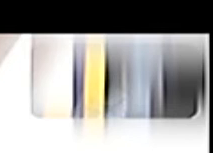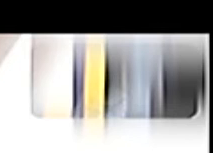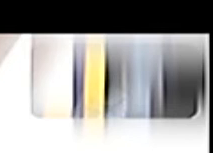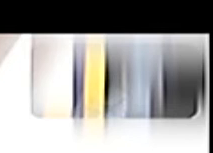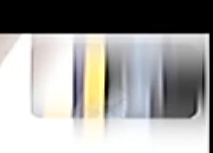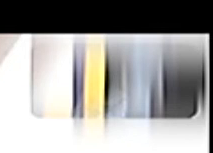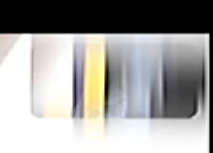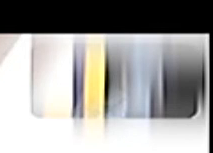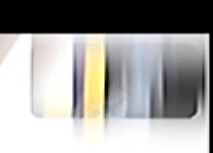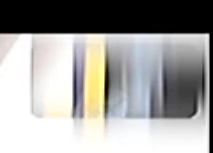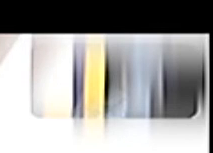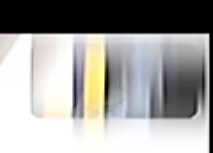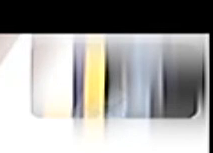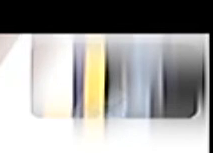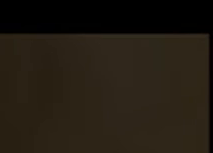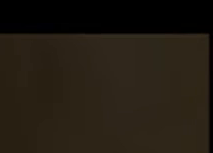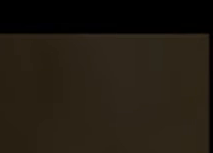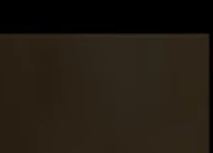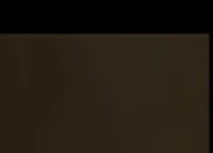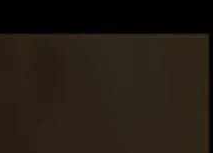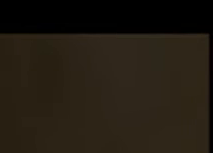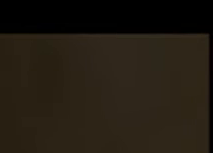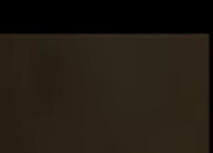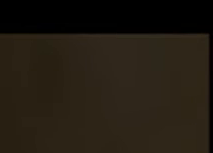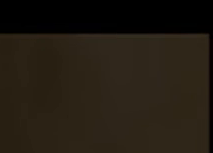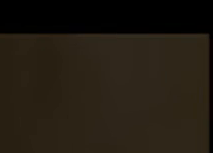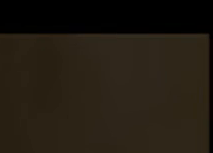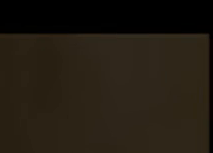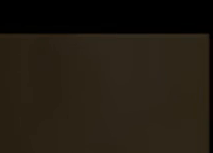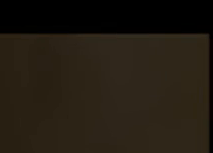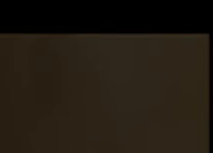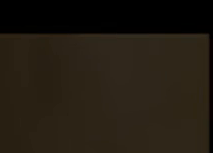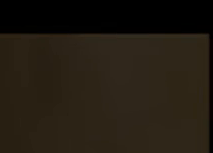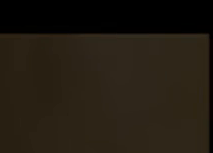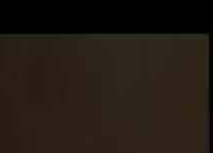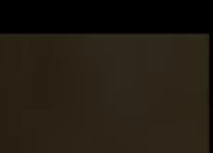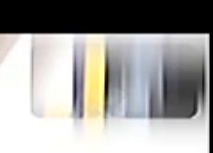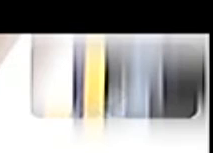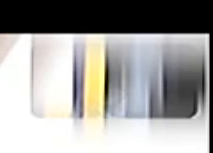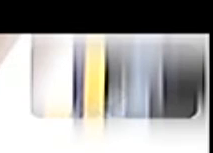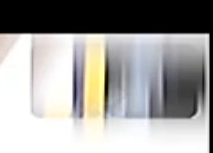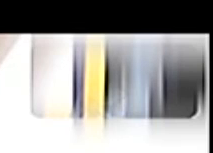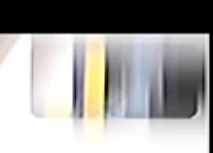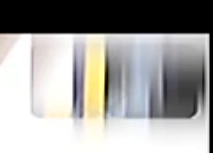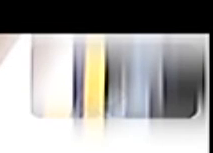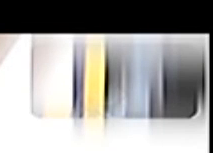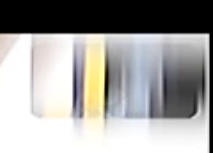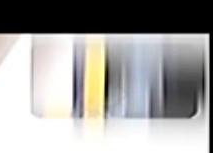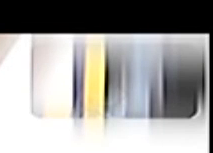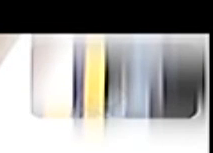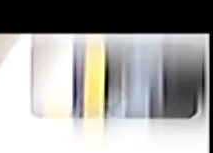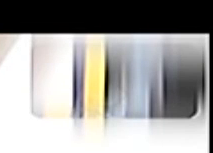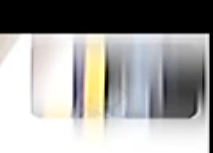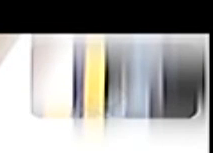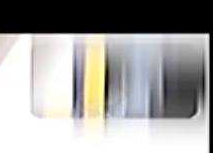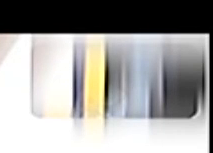investigating the COVID-19. So there's the grain of truth, but then it becomes actually they've already